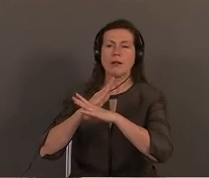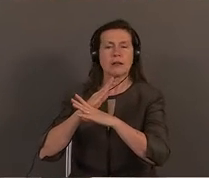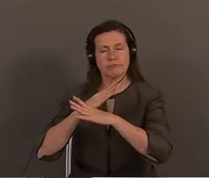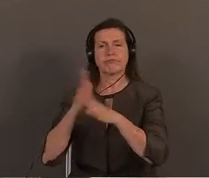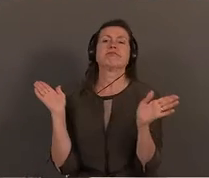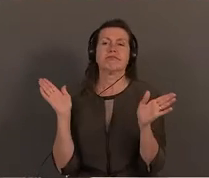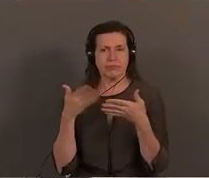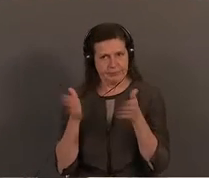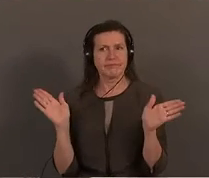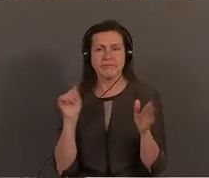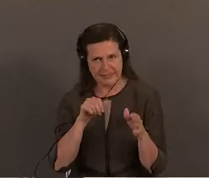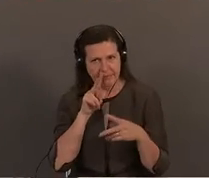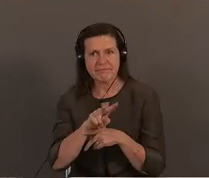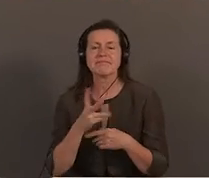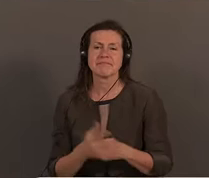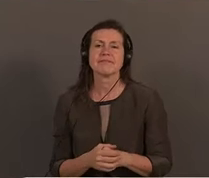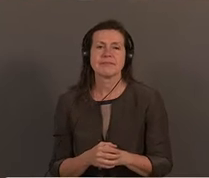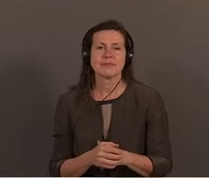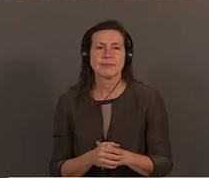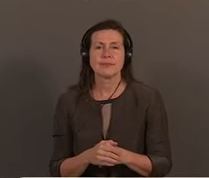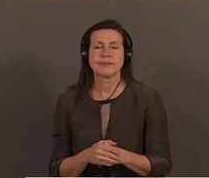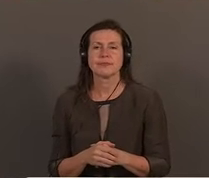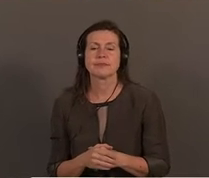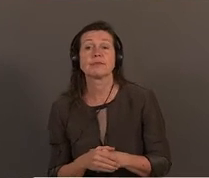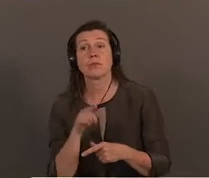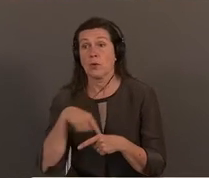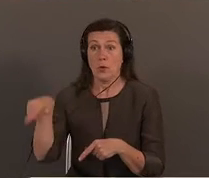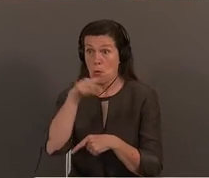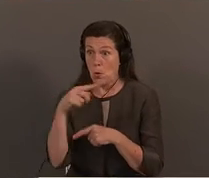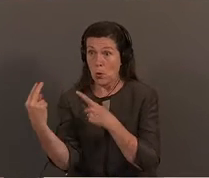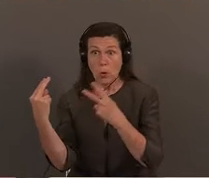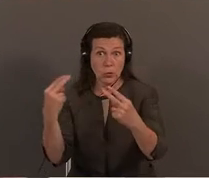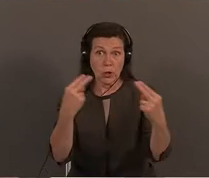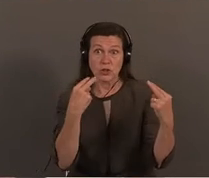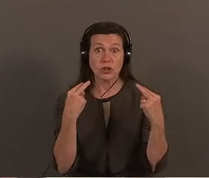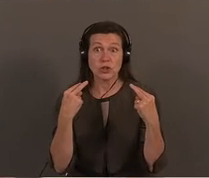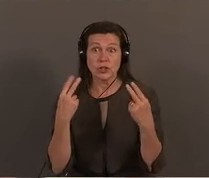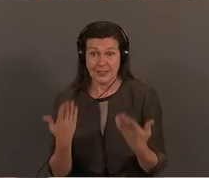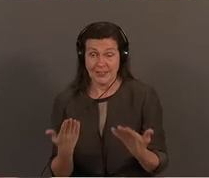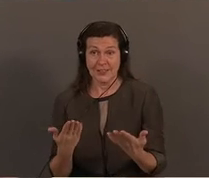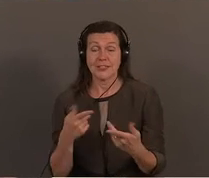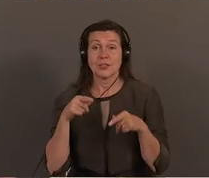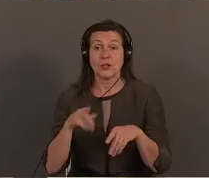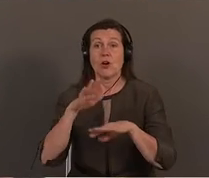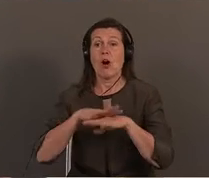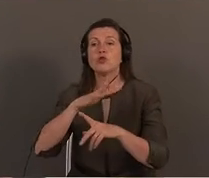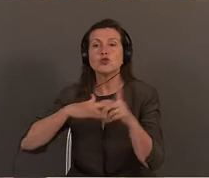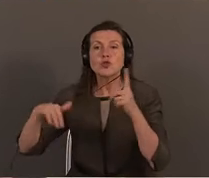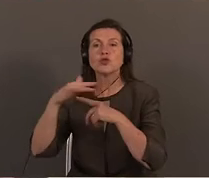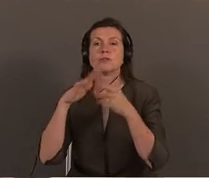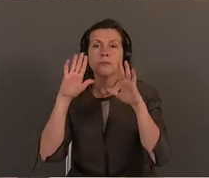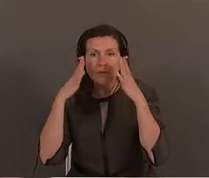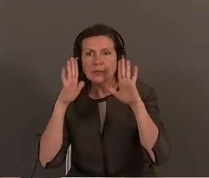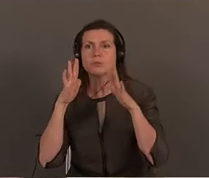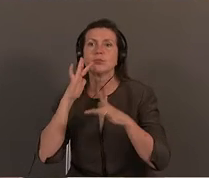people in this room and much beyond, among all those who are following us also on all the social media and on the